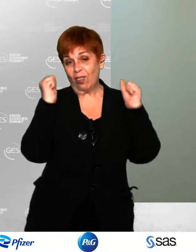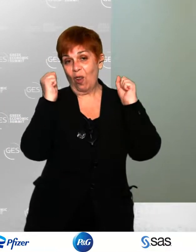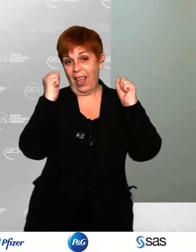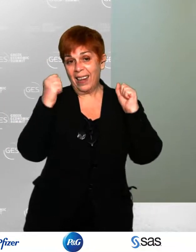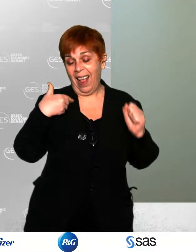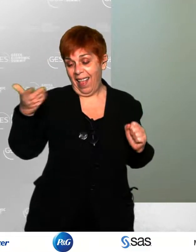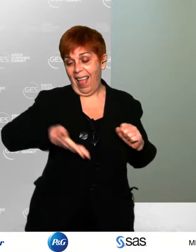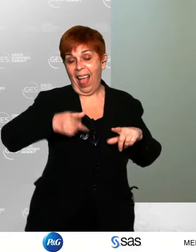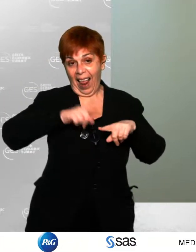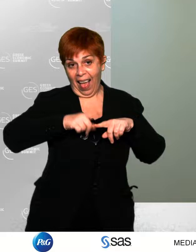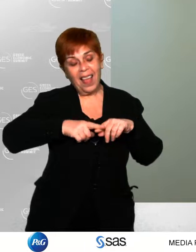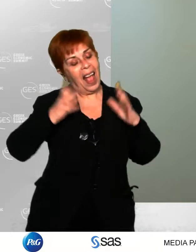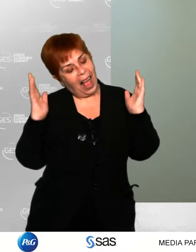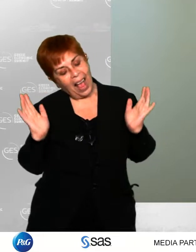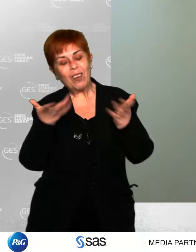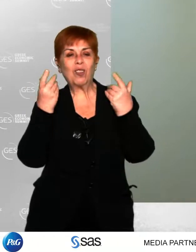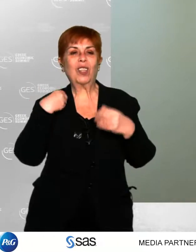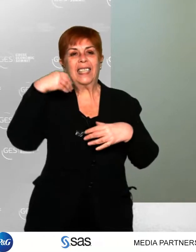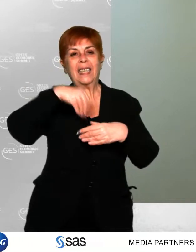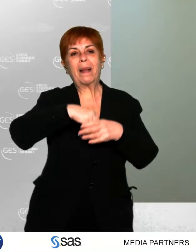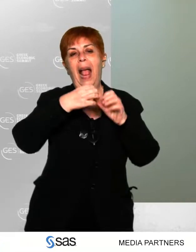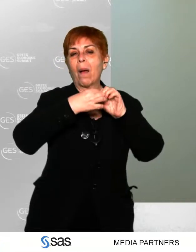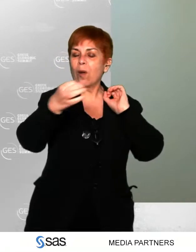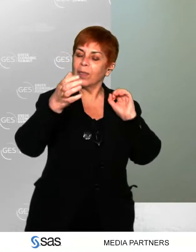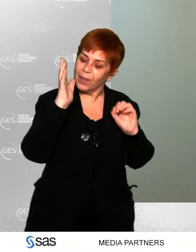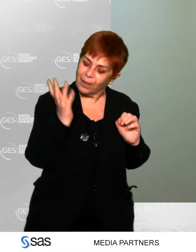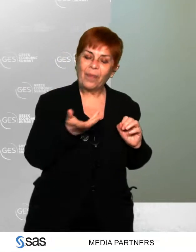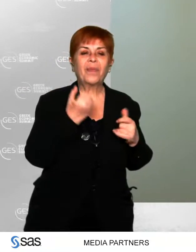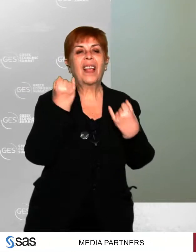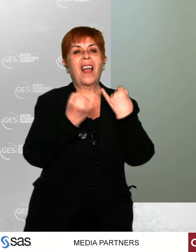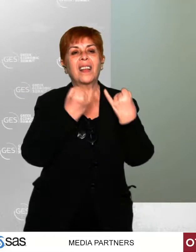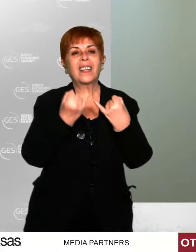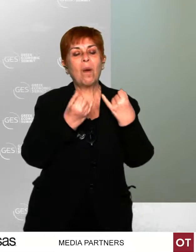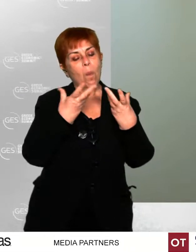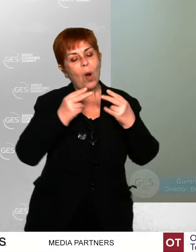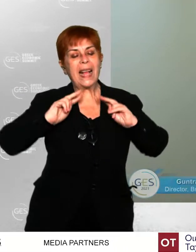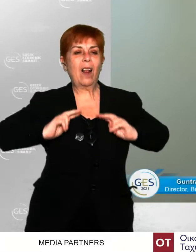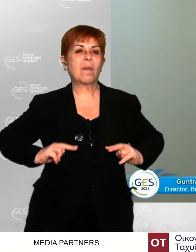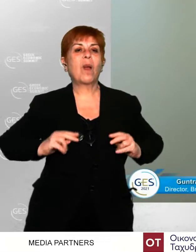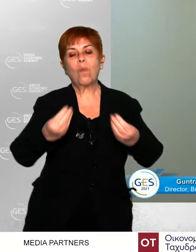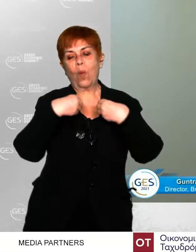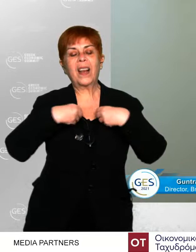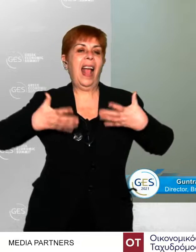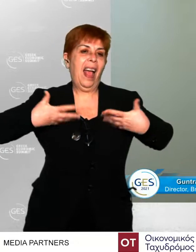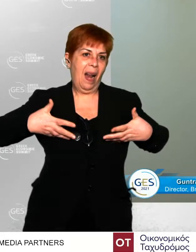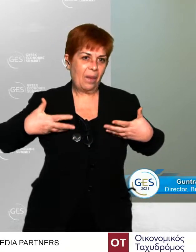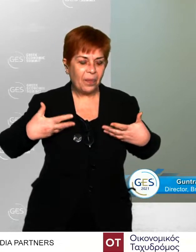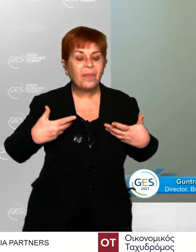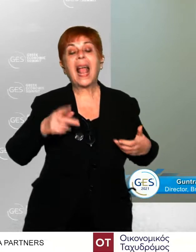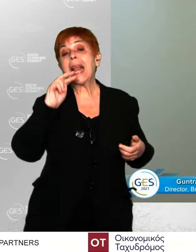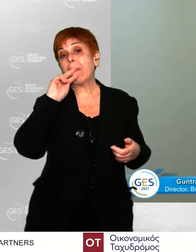conference online. And to come straight to your question, if you look at